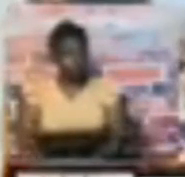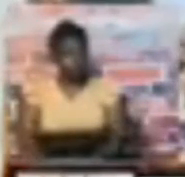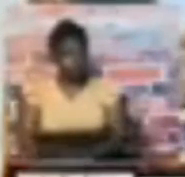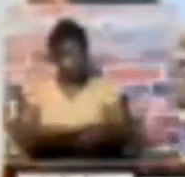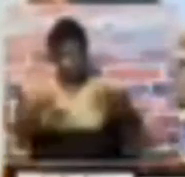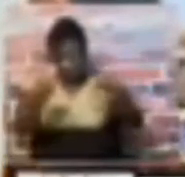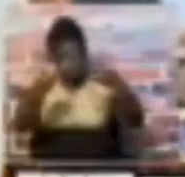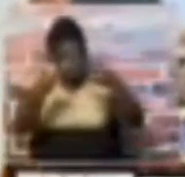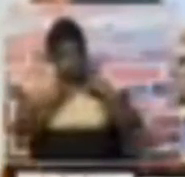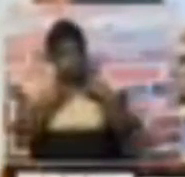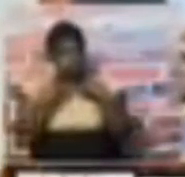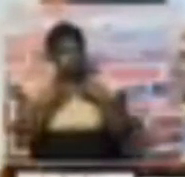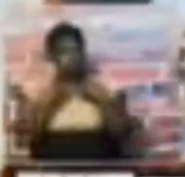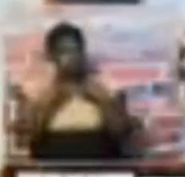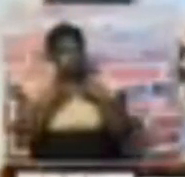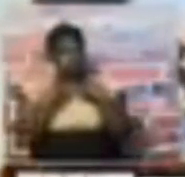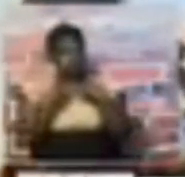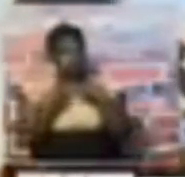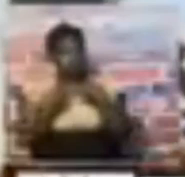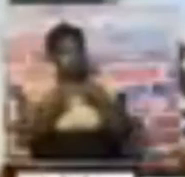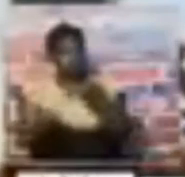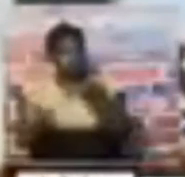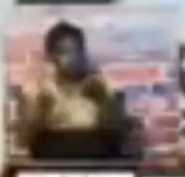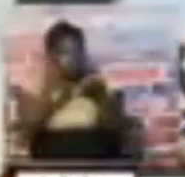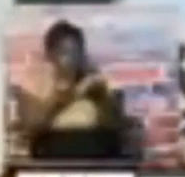told to read